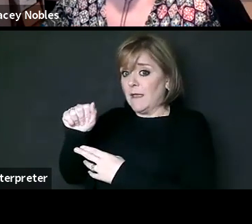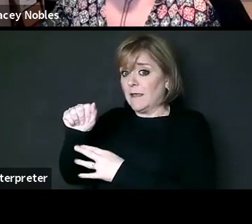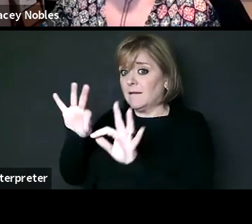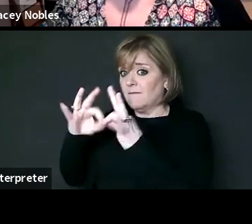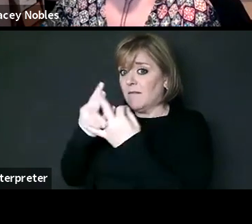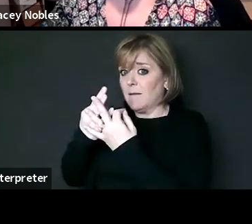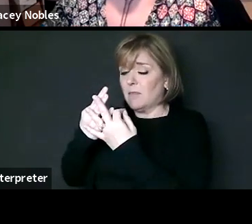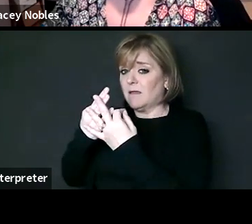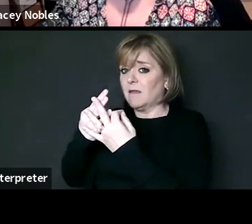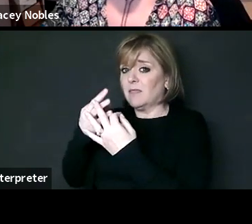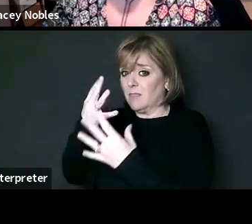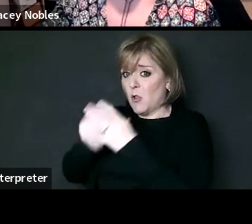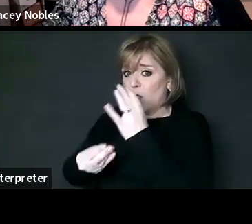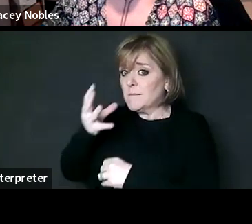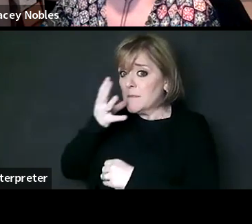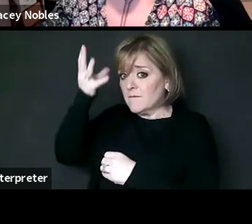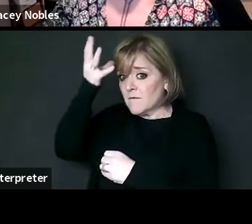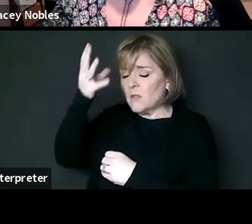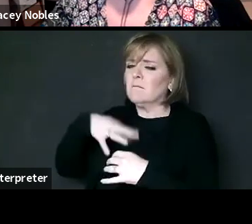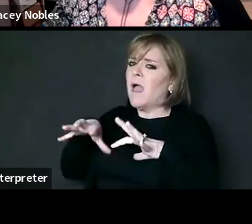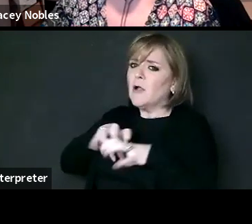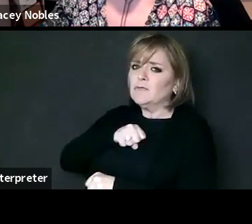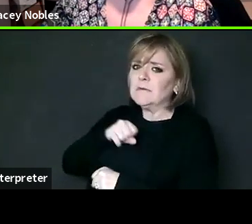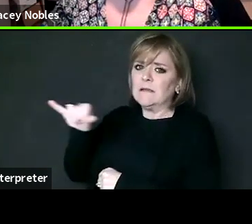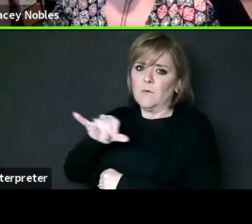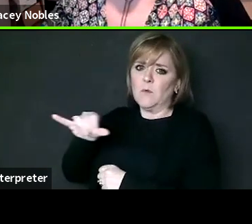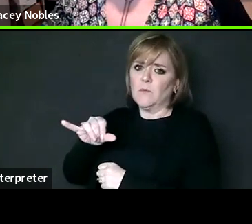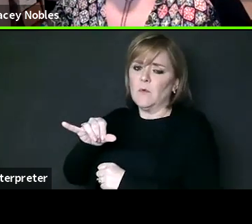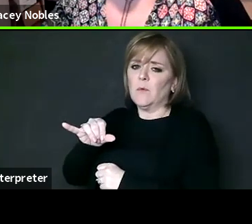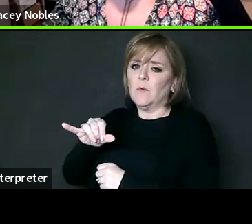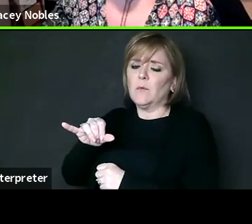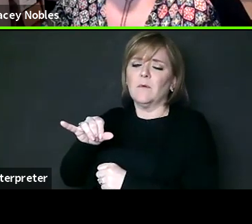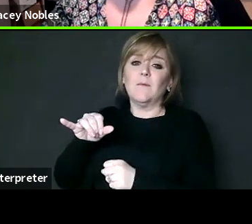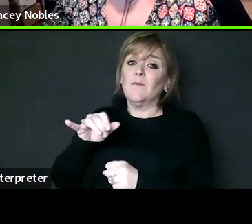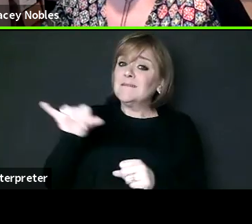families in Lubbock and around the state that have lost loved ones.